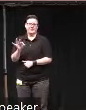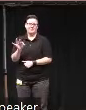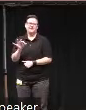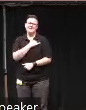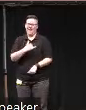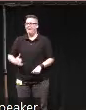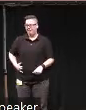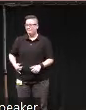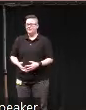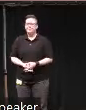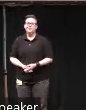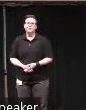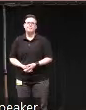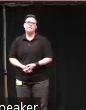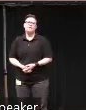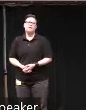Yale, and